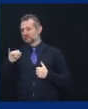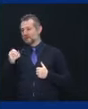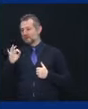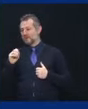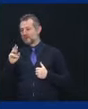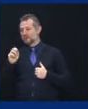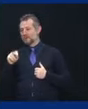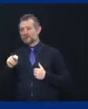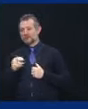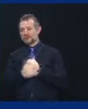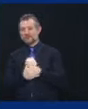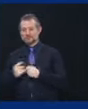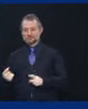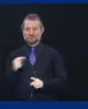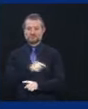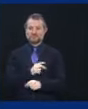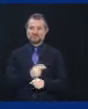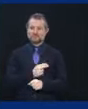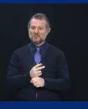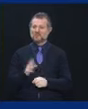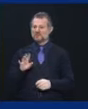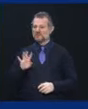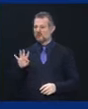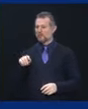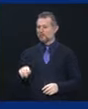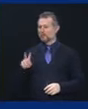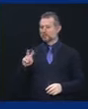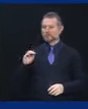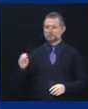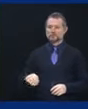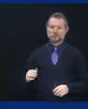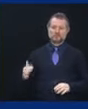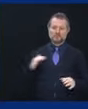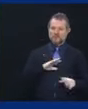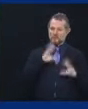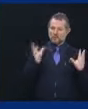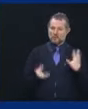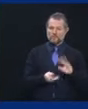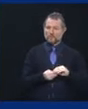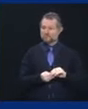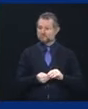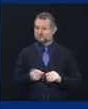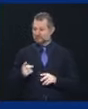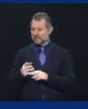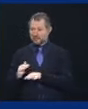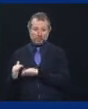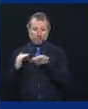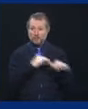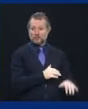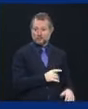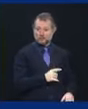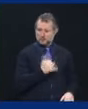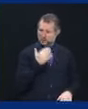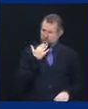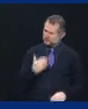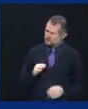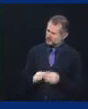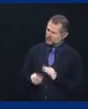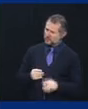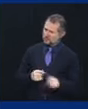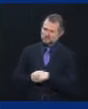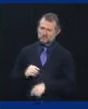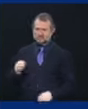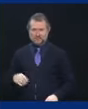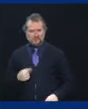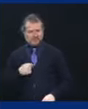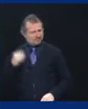4.27% of the county's population, which if you look statewide is actually a fairly good percentage. And this, of course, we are very cognizant of